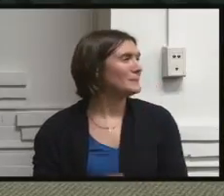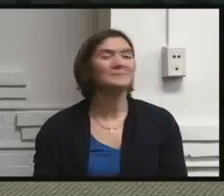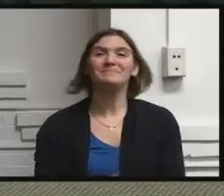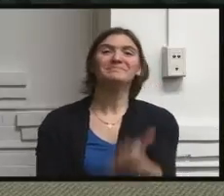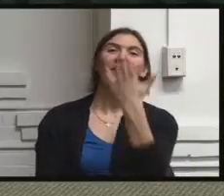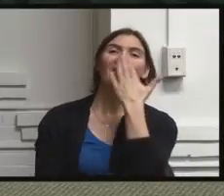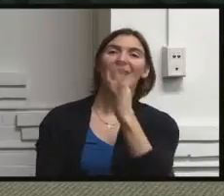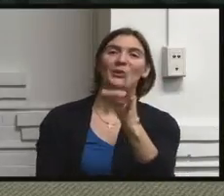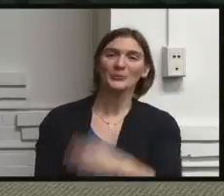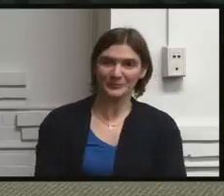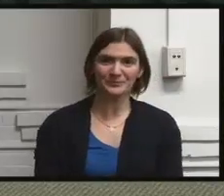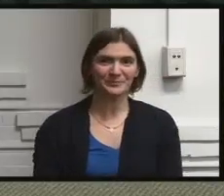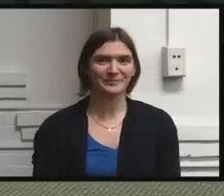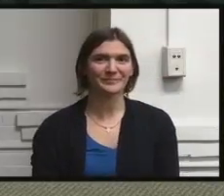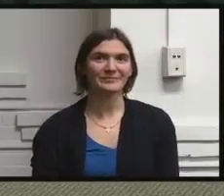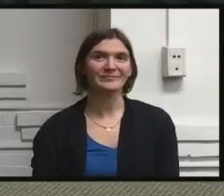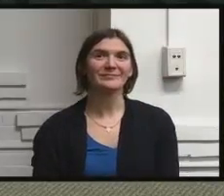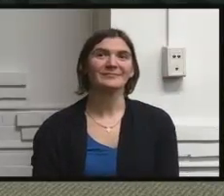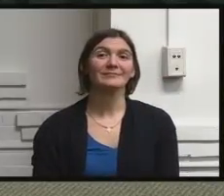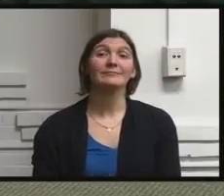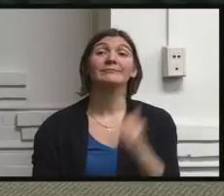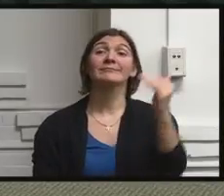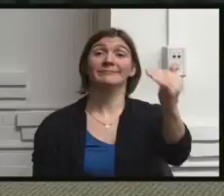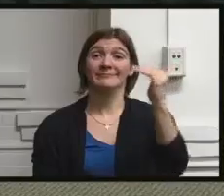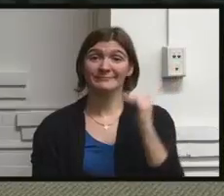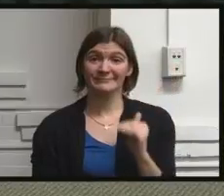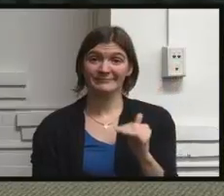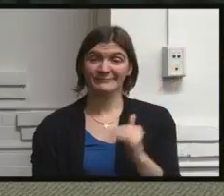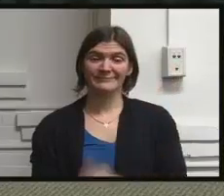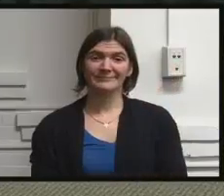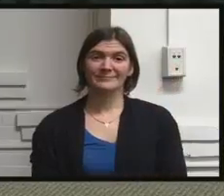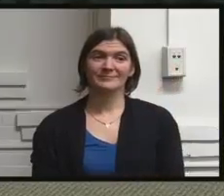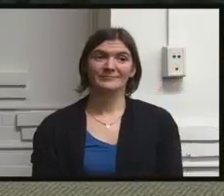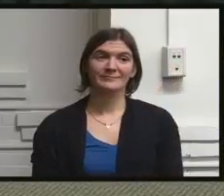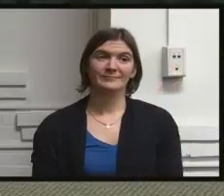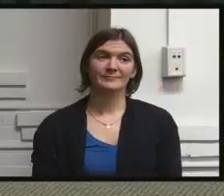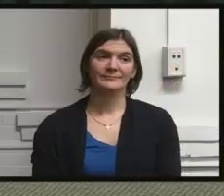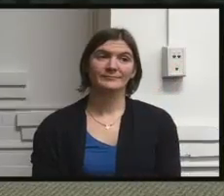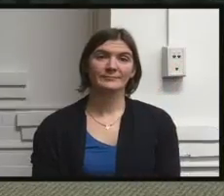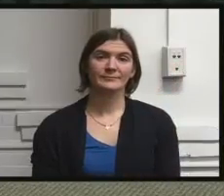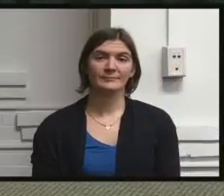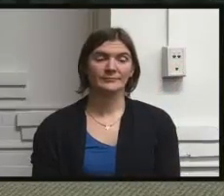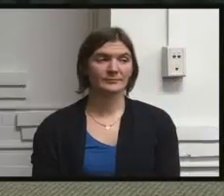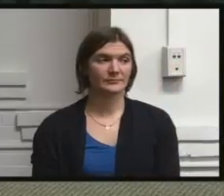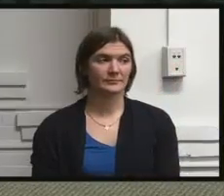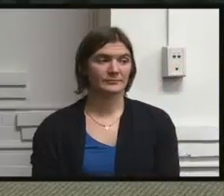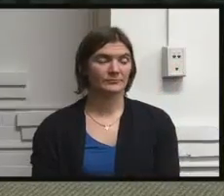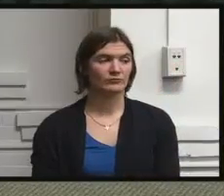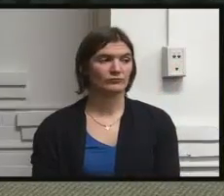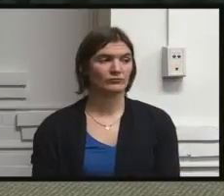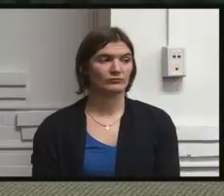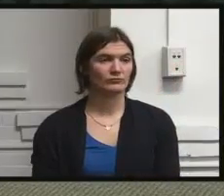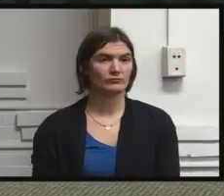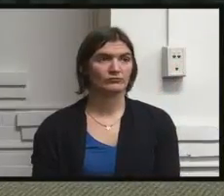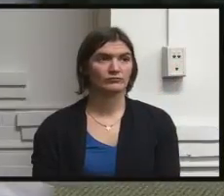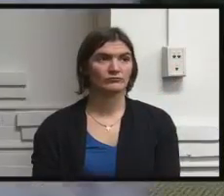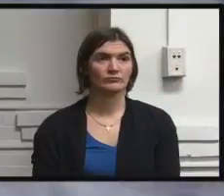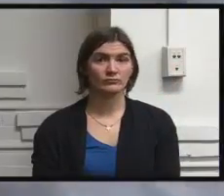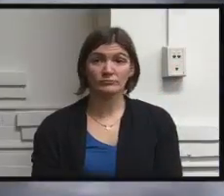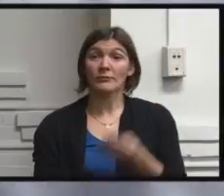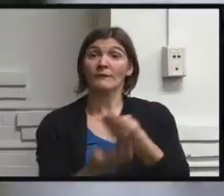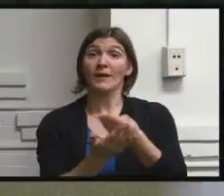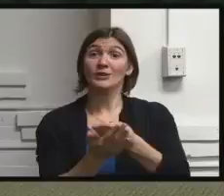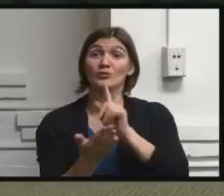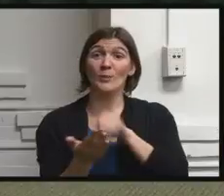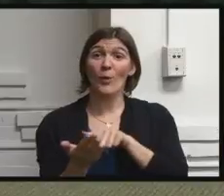Thank you, Steve. You're welcome. Thank you. Next matter on the agenda is the